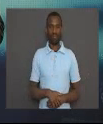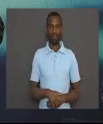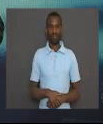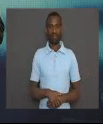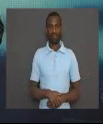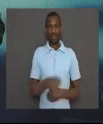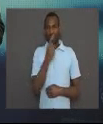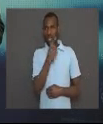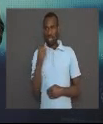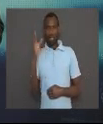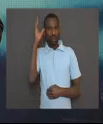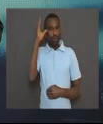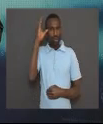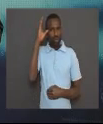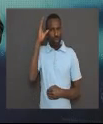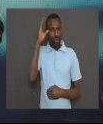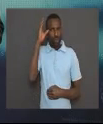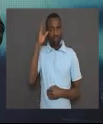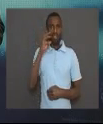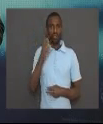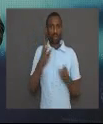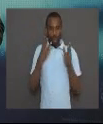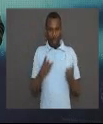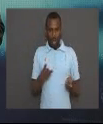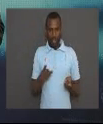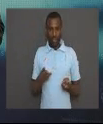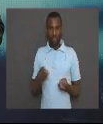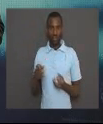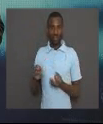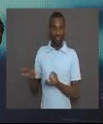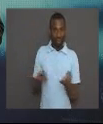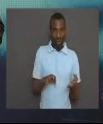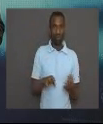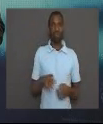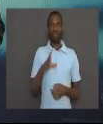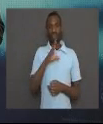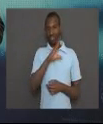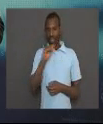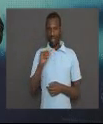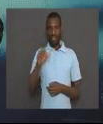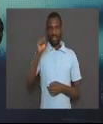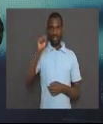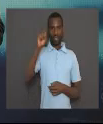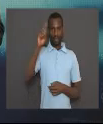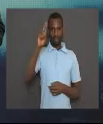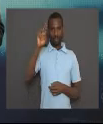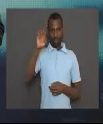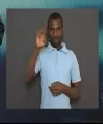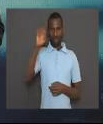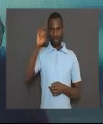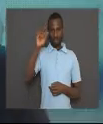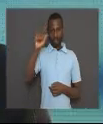We have examined some concepts such as rate of flow and streamlining.